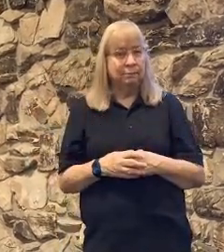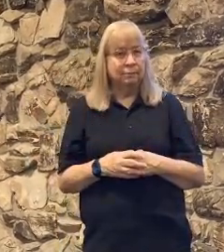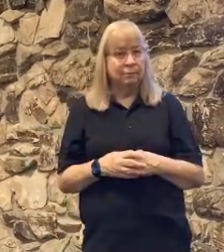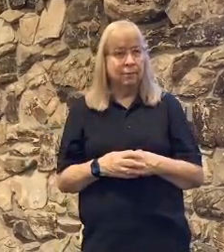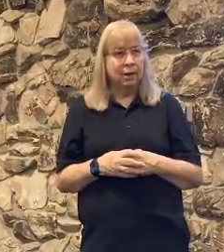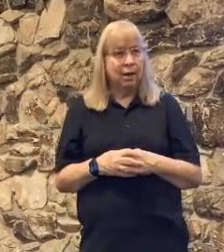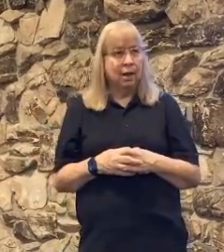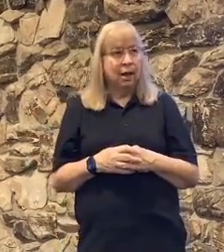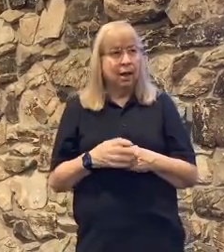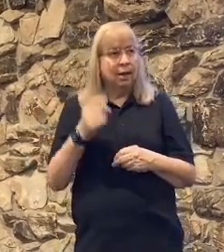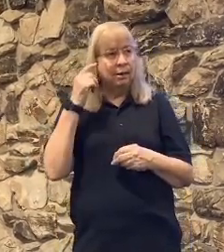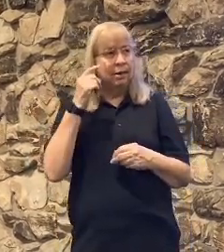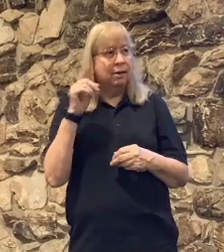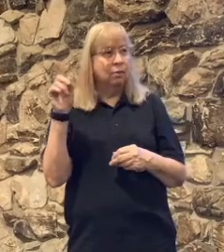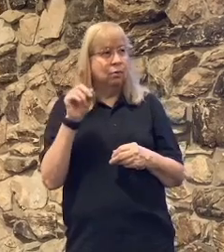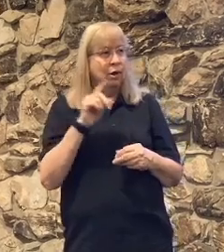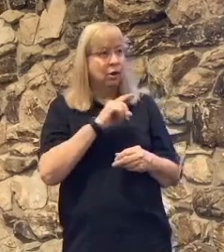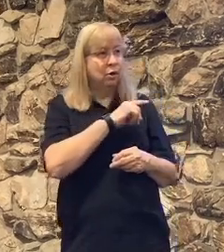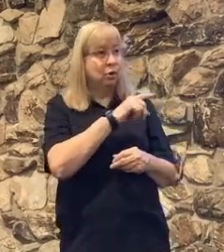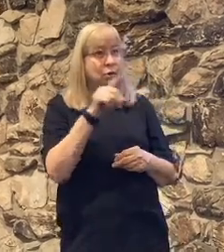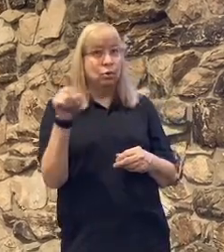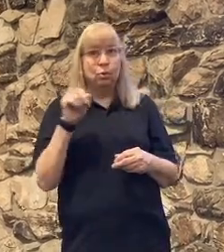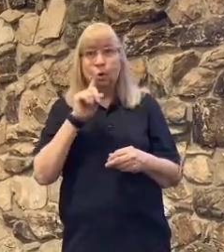Think of where you are now.